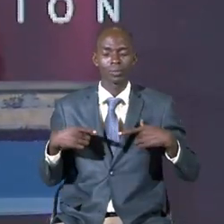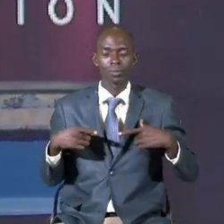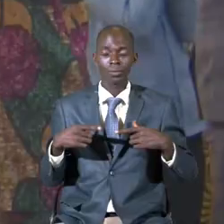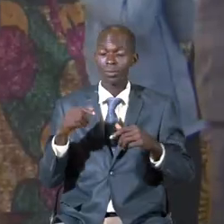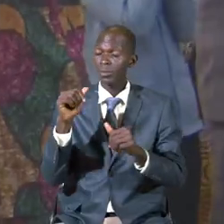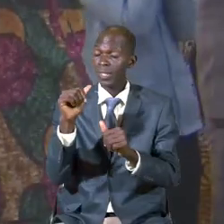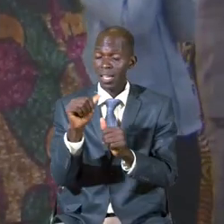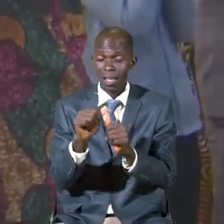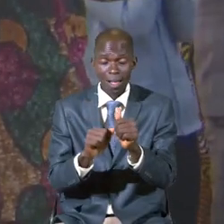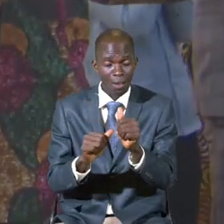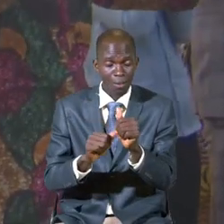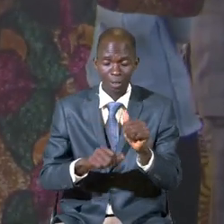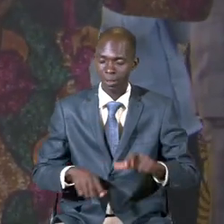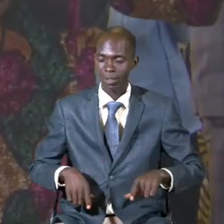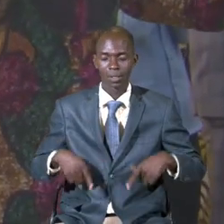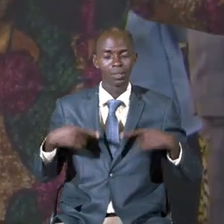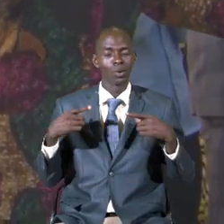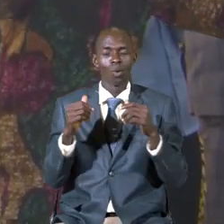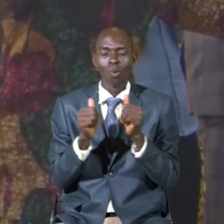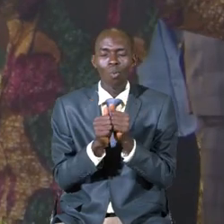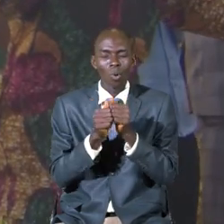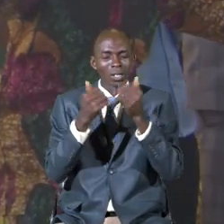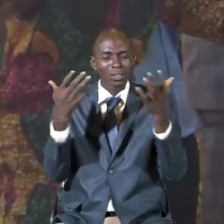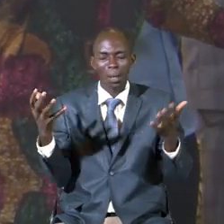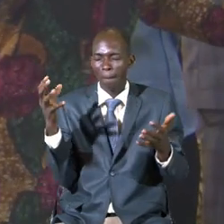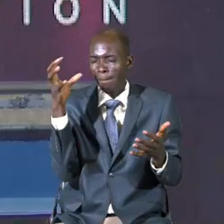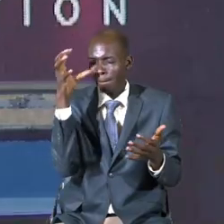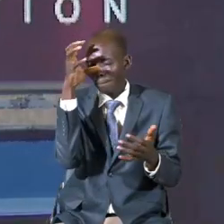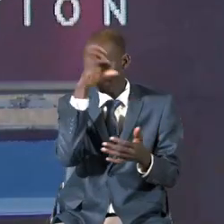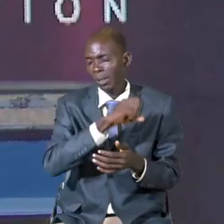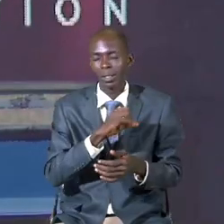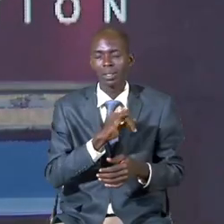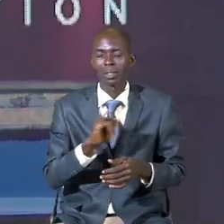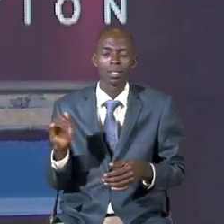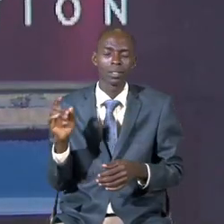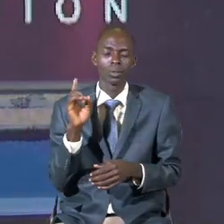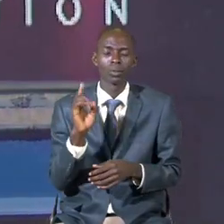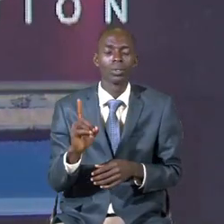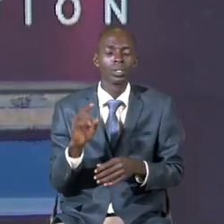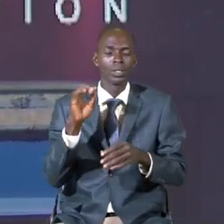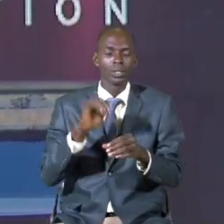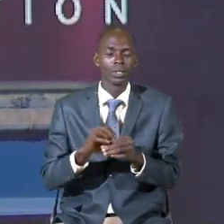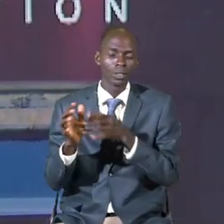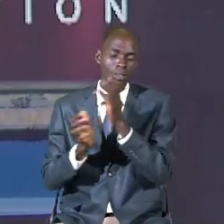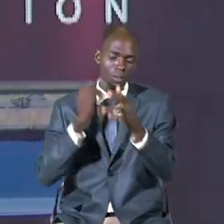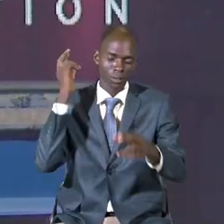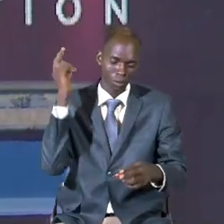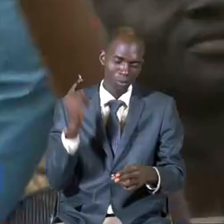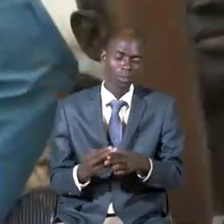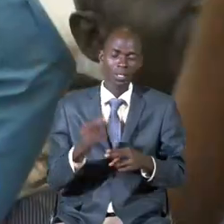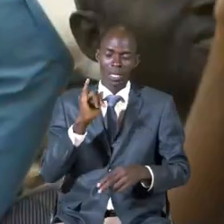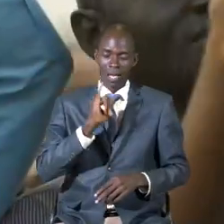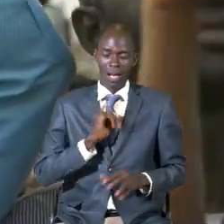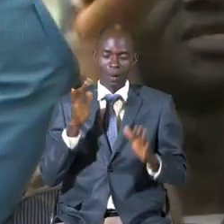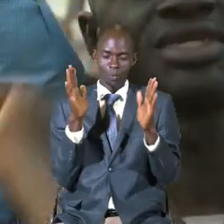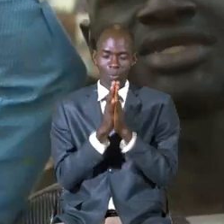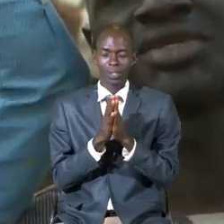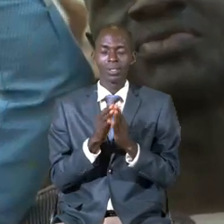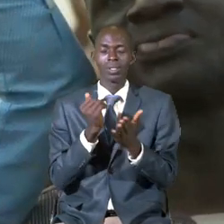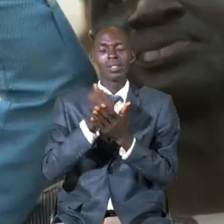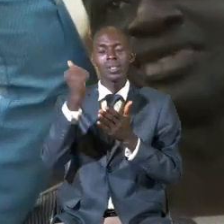life without exception in jesus name i pray